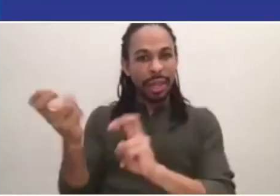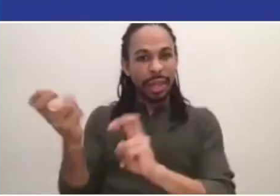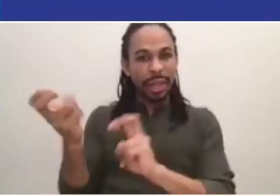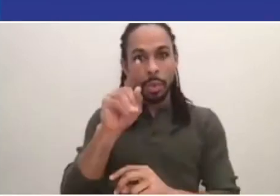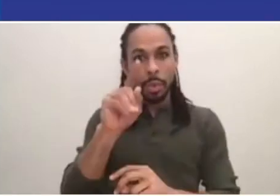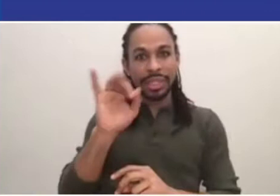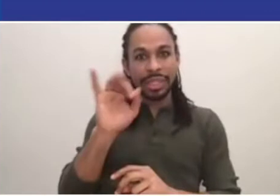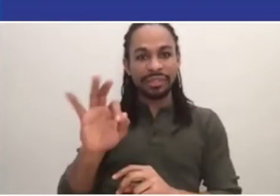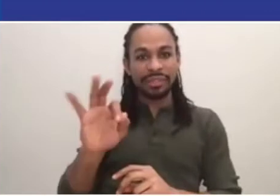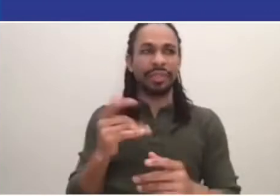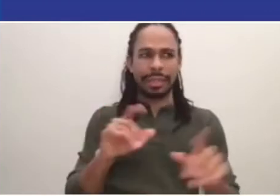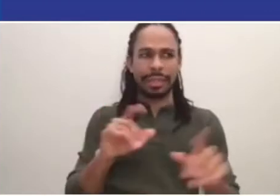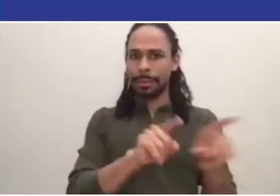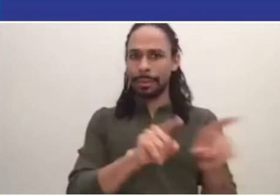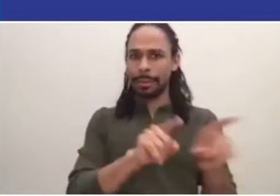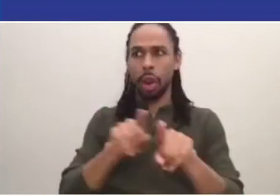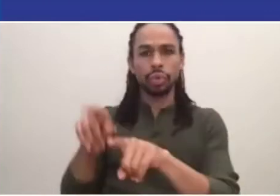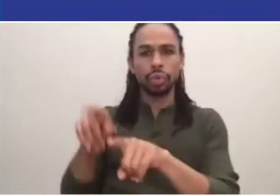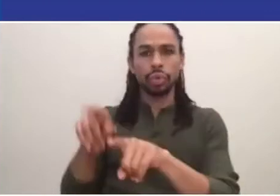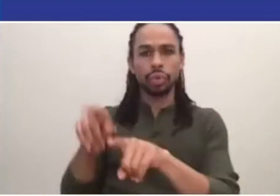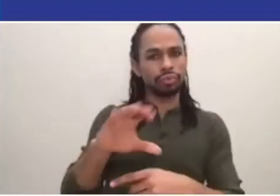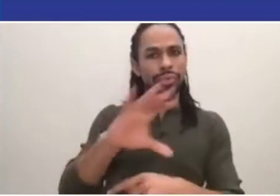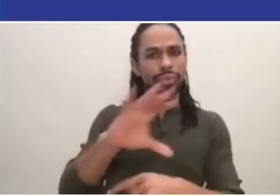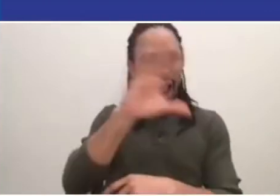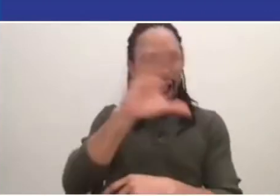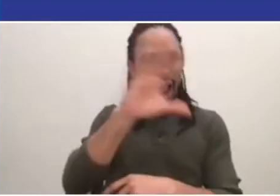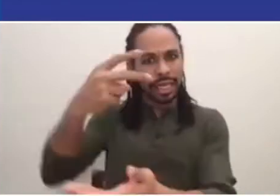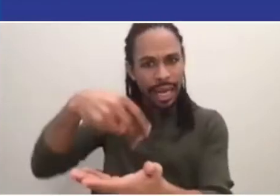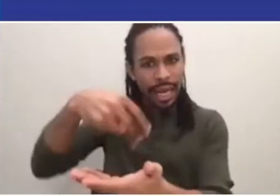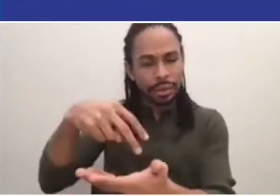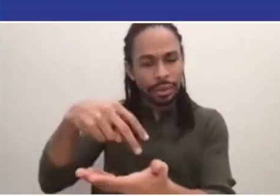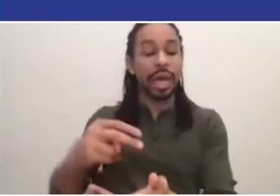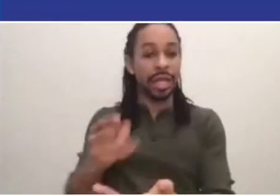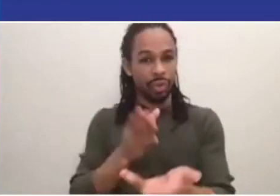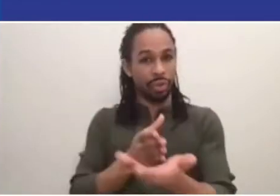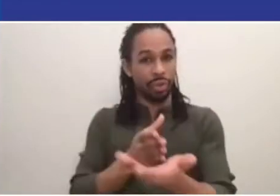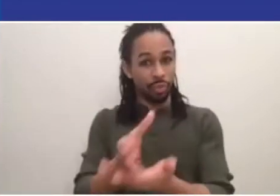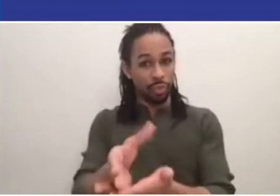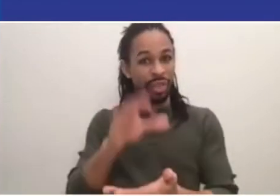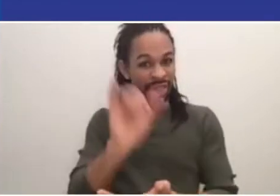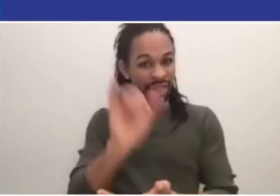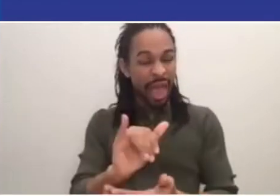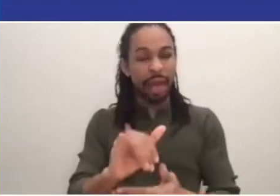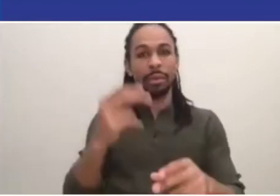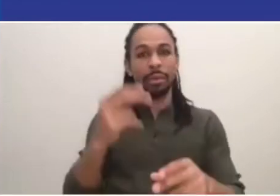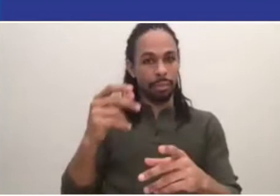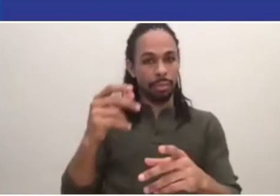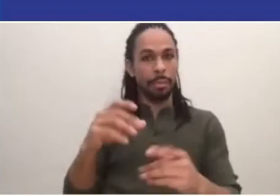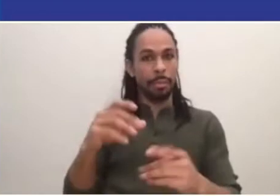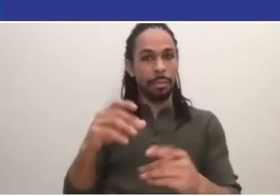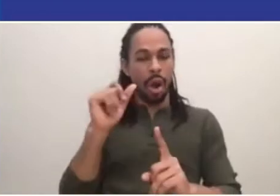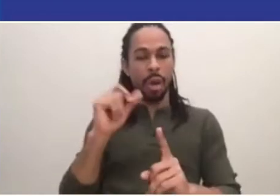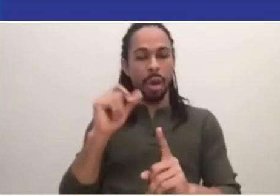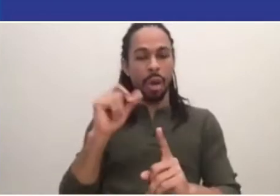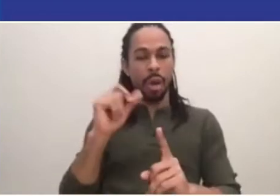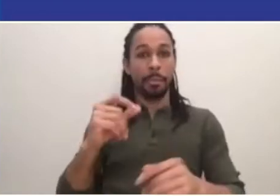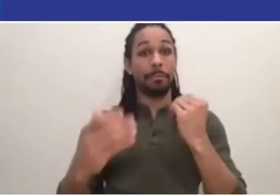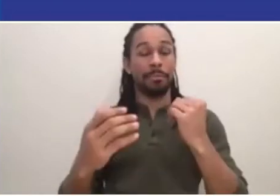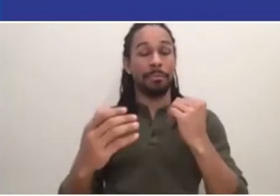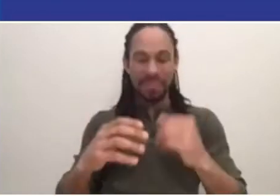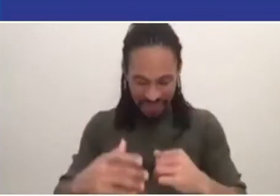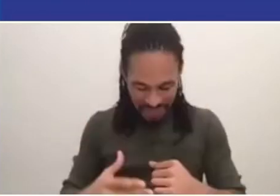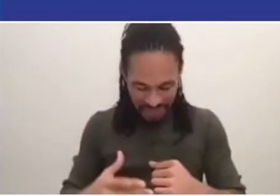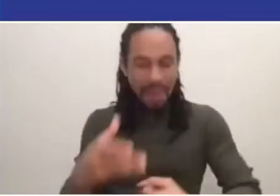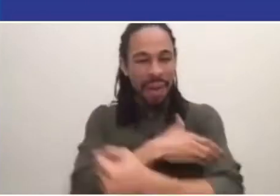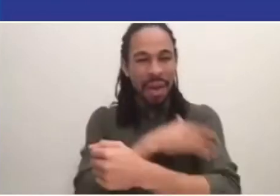Africanist dance. It is only through nomo, the power of the word, that one type of experience is